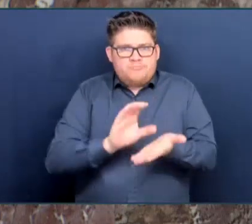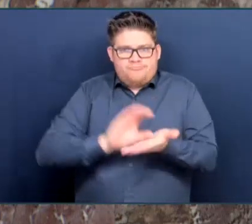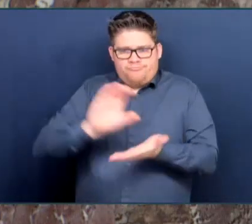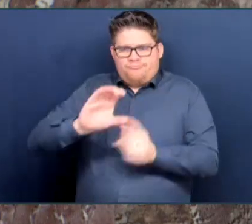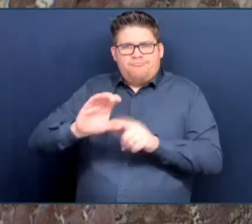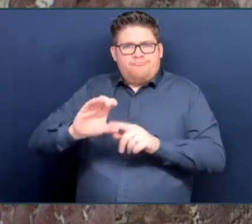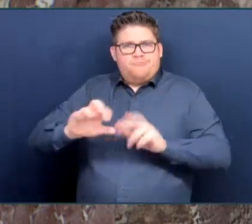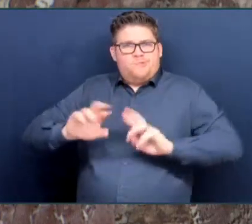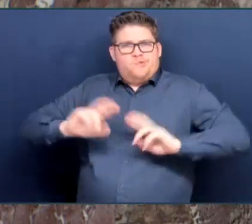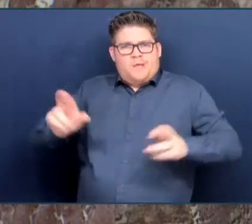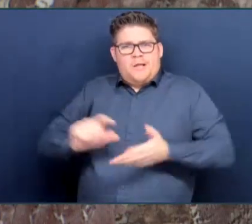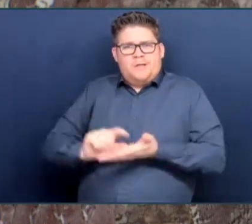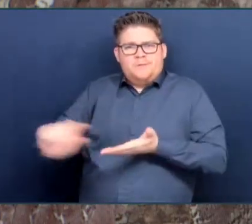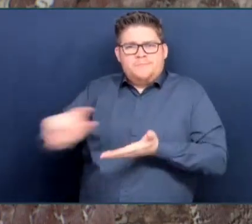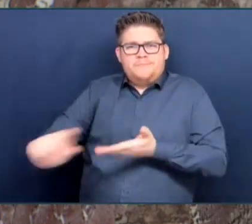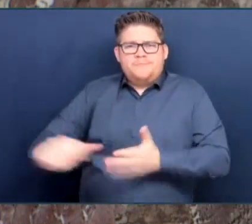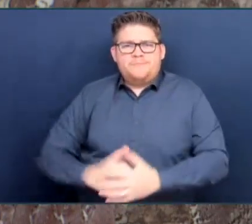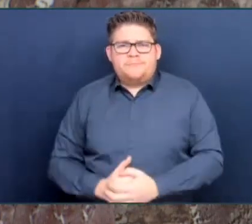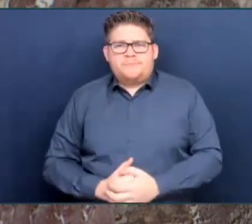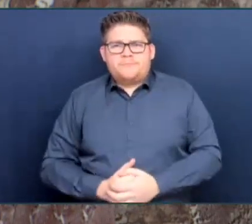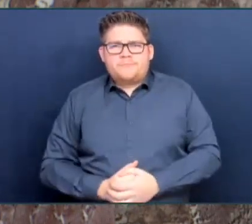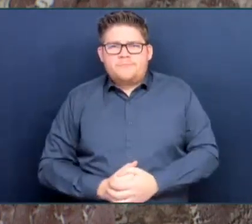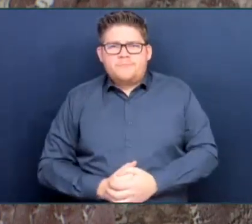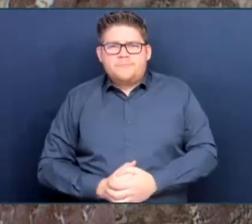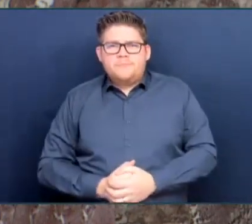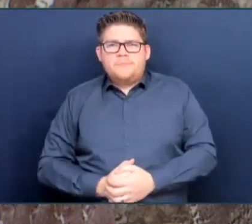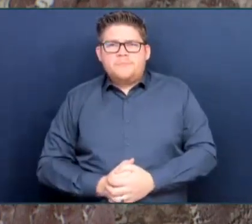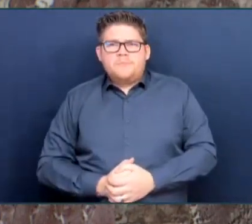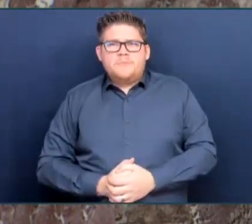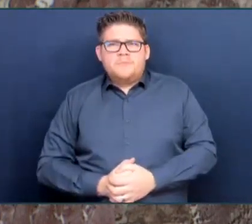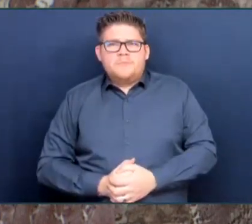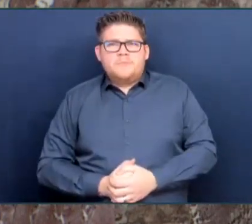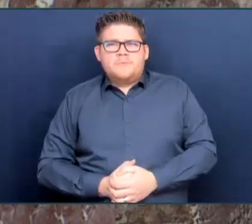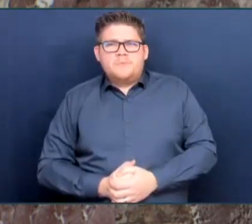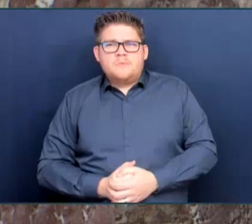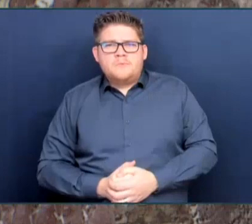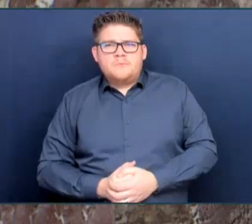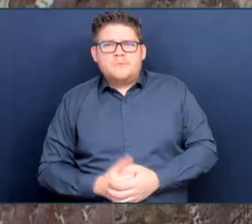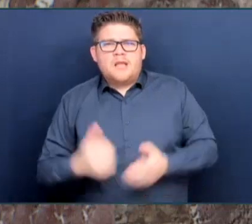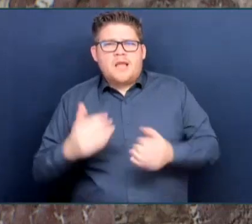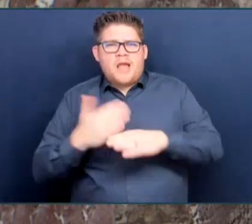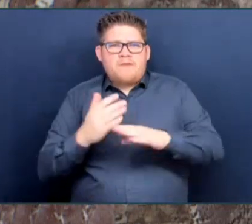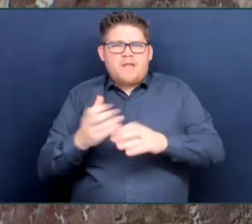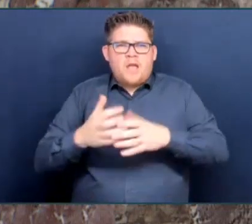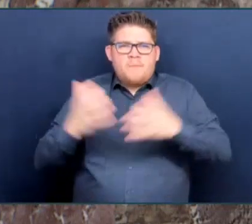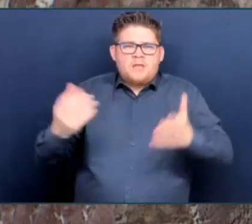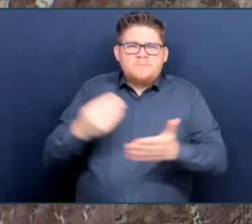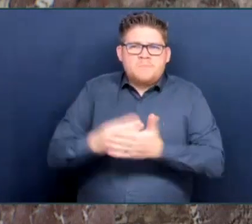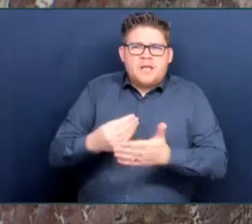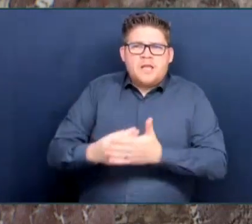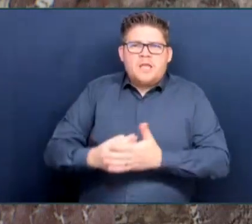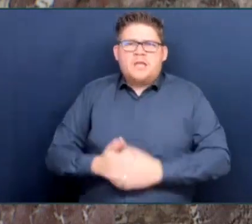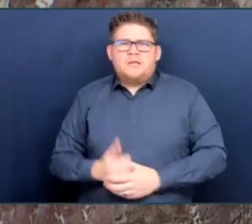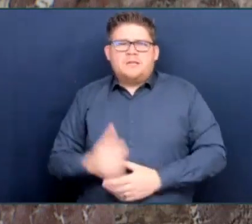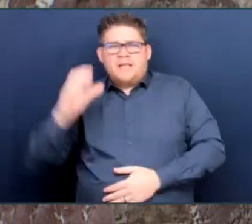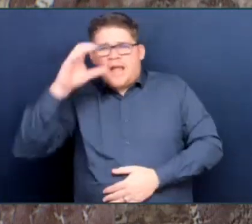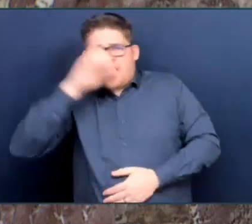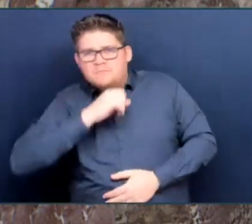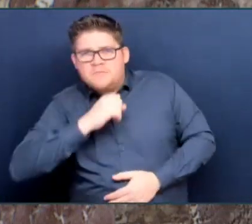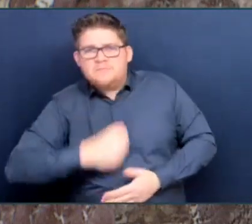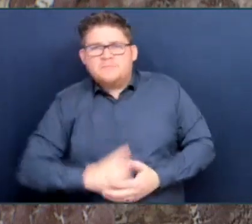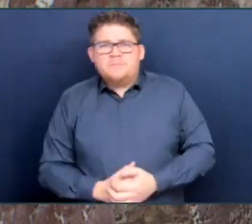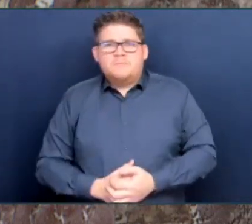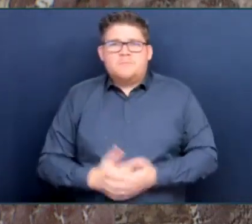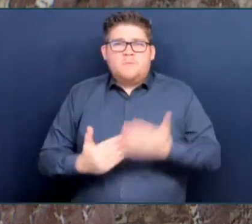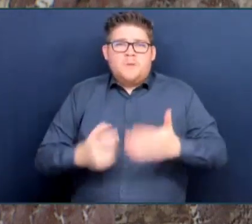and that is our best estimate. In some cases it may cost more, in some cases it may cost less, and if it costs less, that money can go